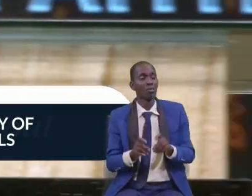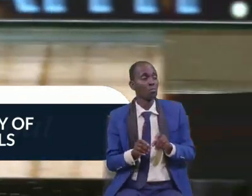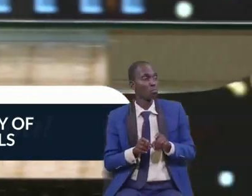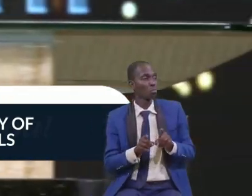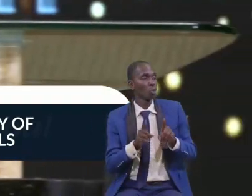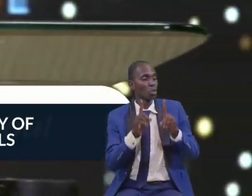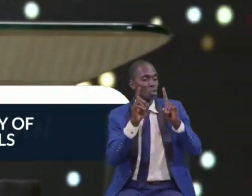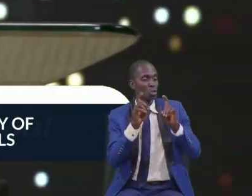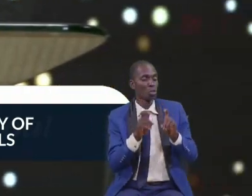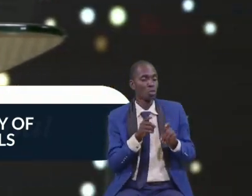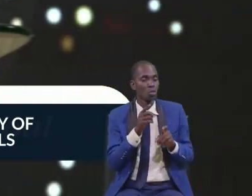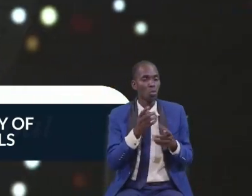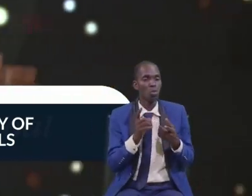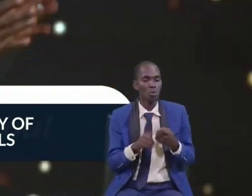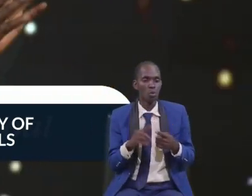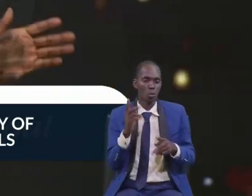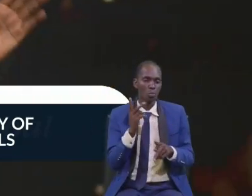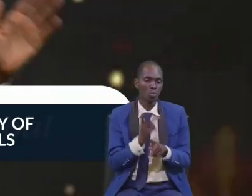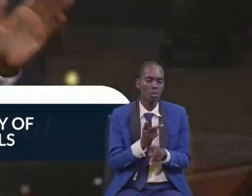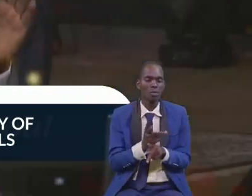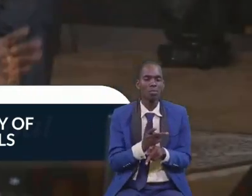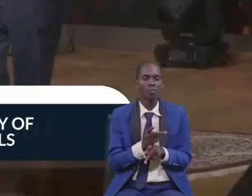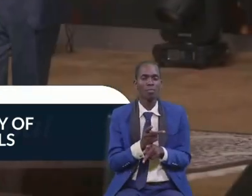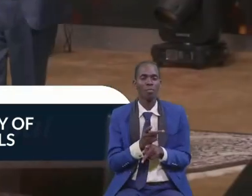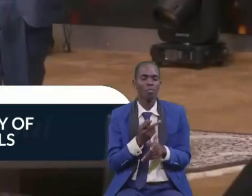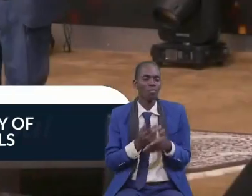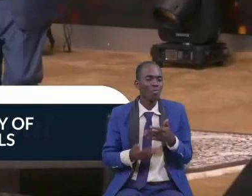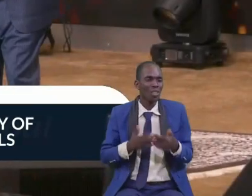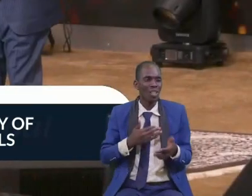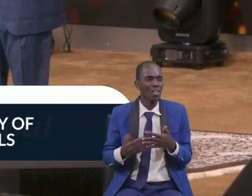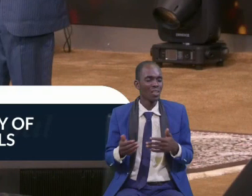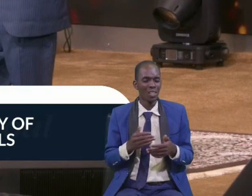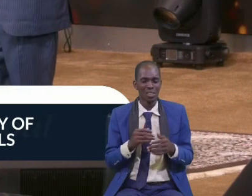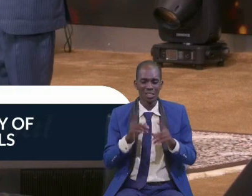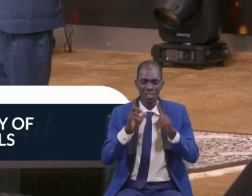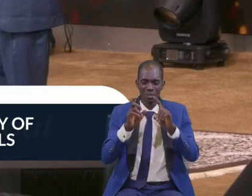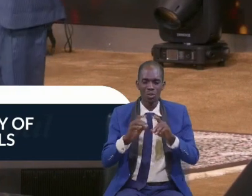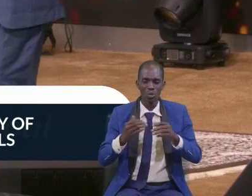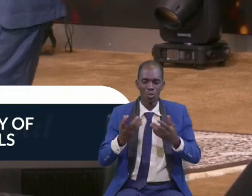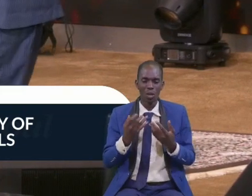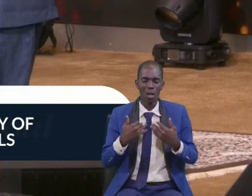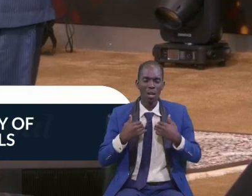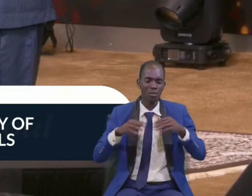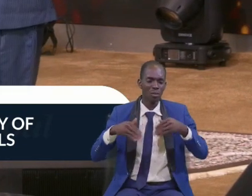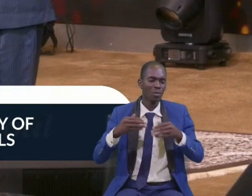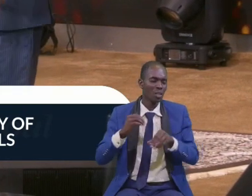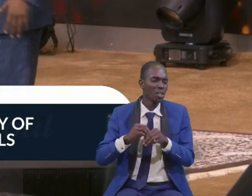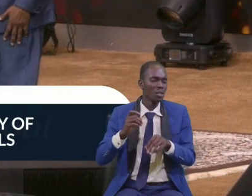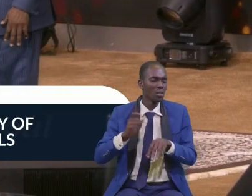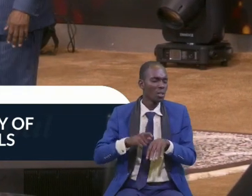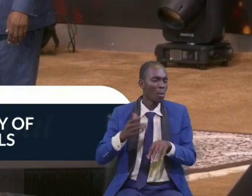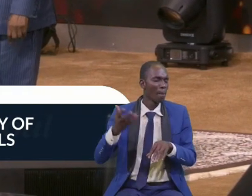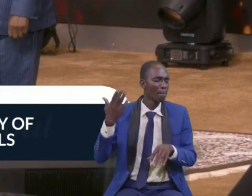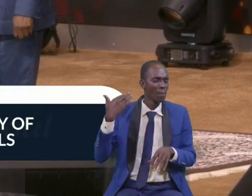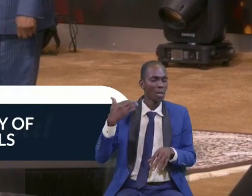to preserve whatever testimony you've given in the past. Since I came to know